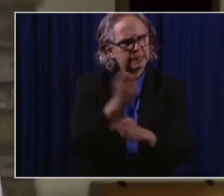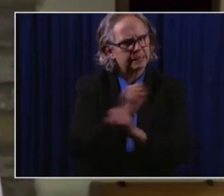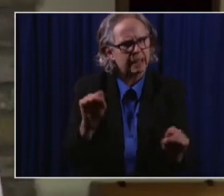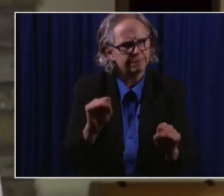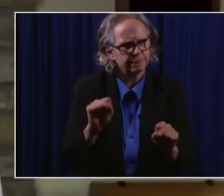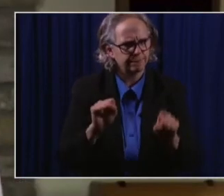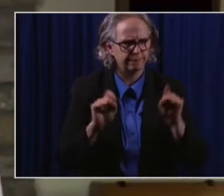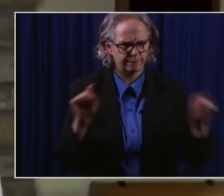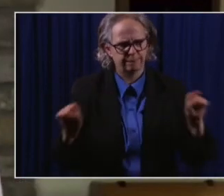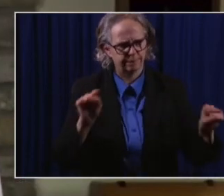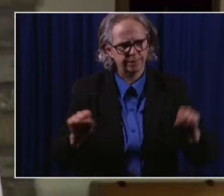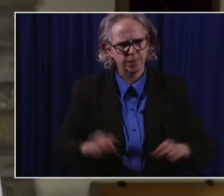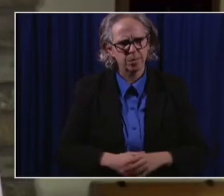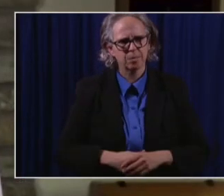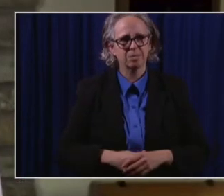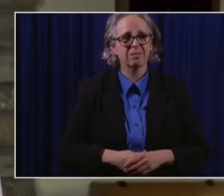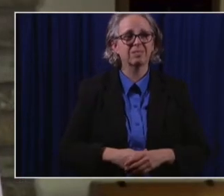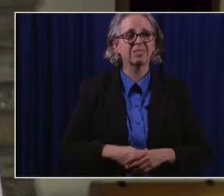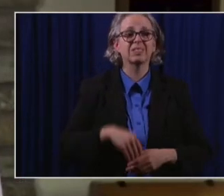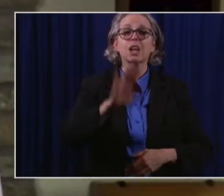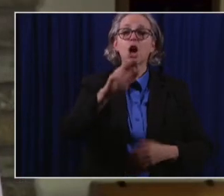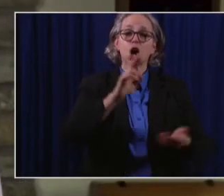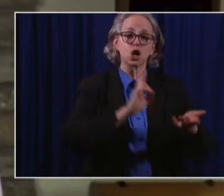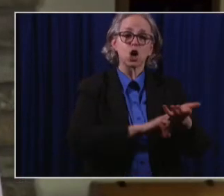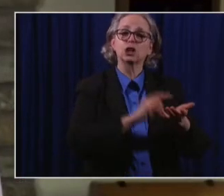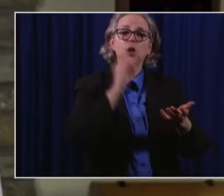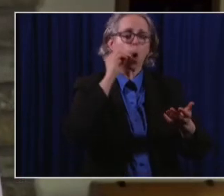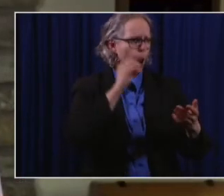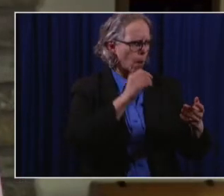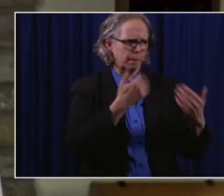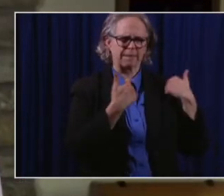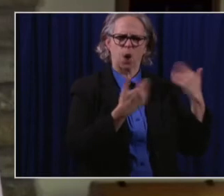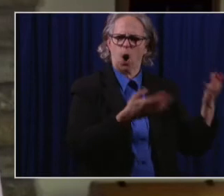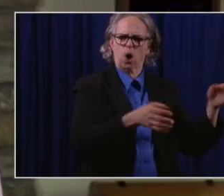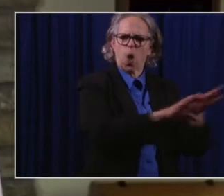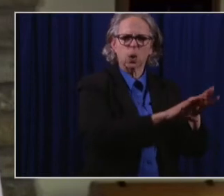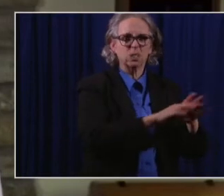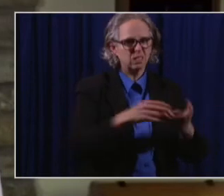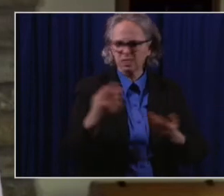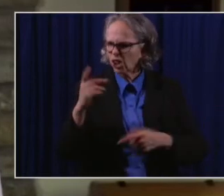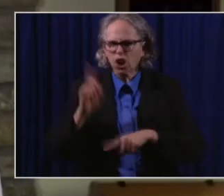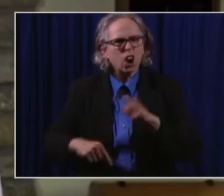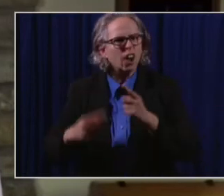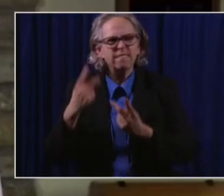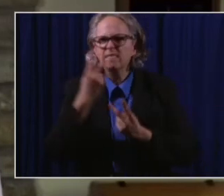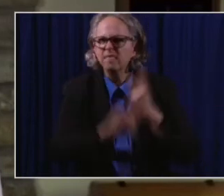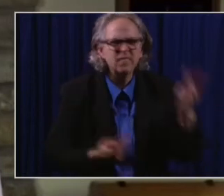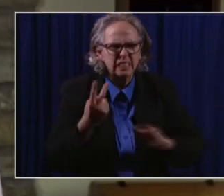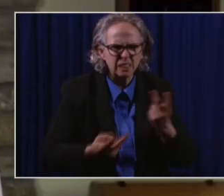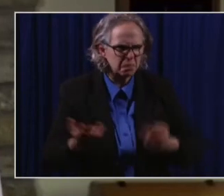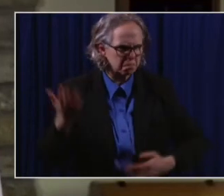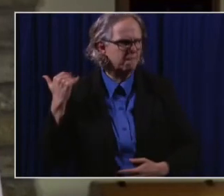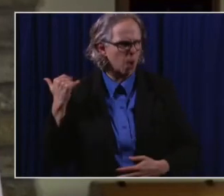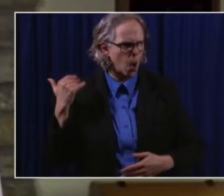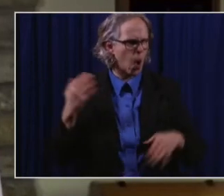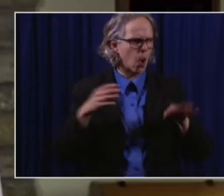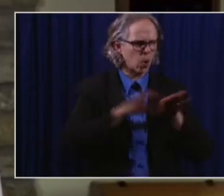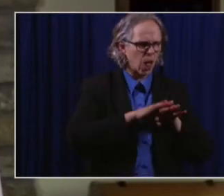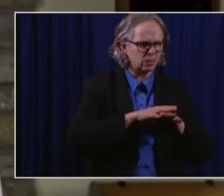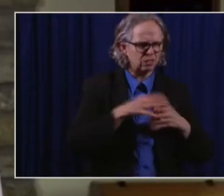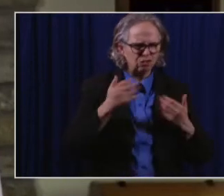to visitors early on when the virus was coming in. We did that to save